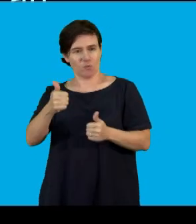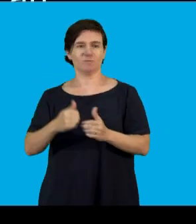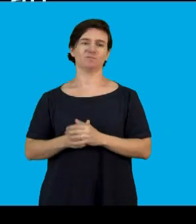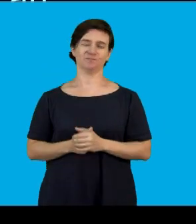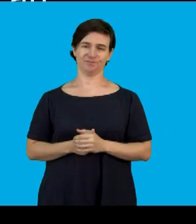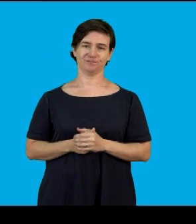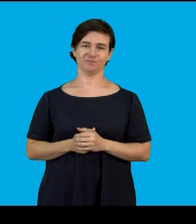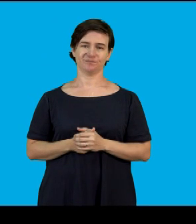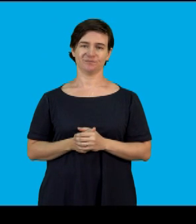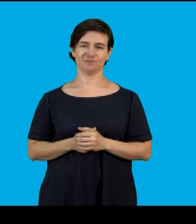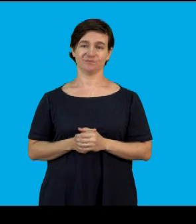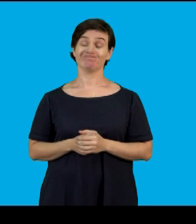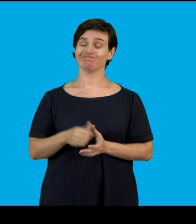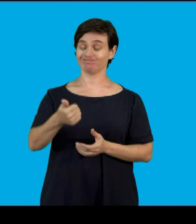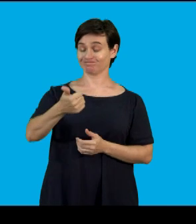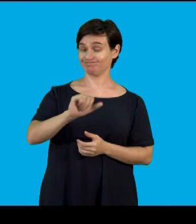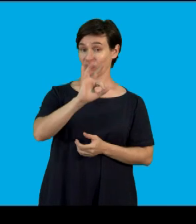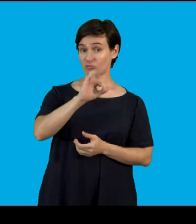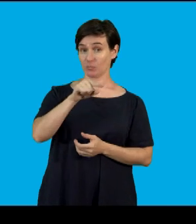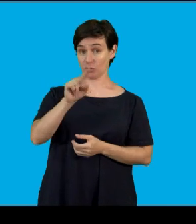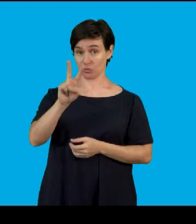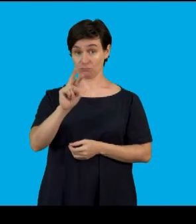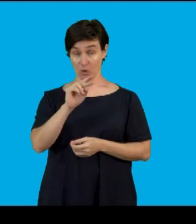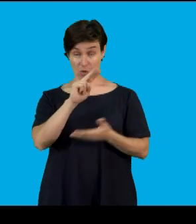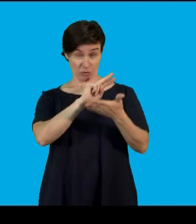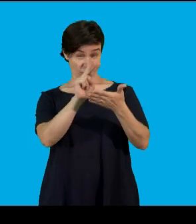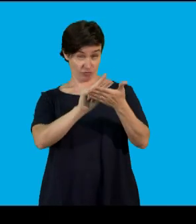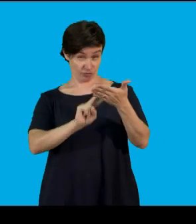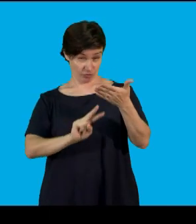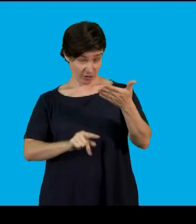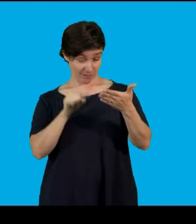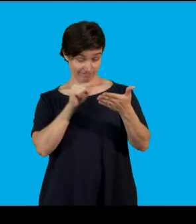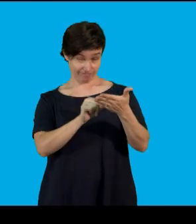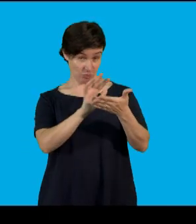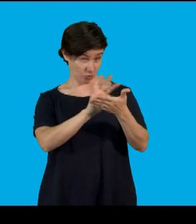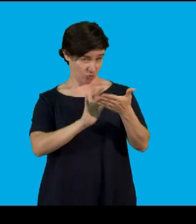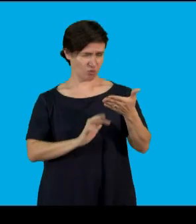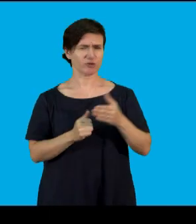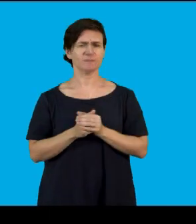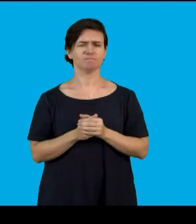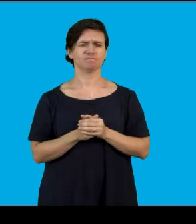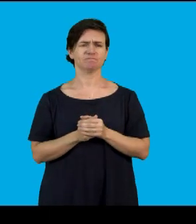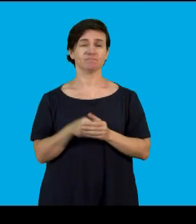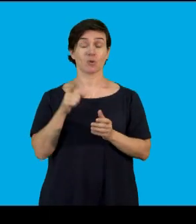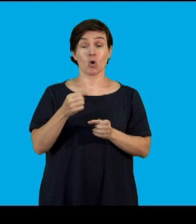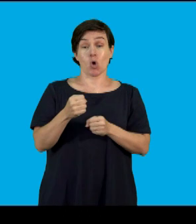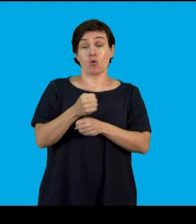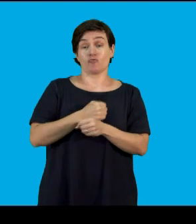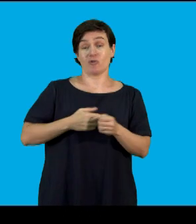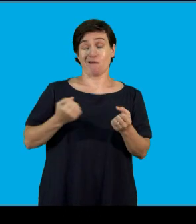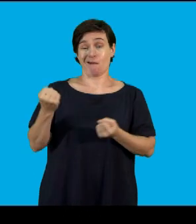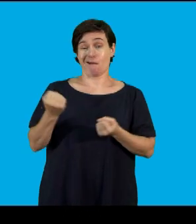order question. Right, 3.2, read the scenario below and answer the questions that follow. Green